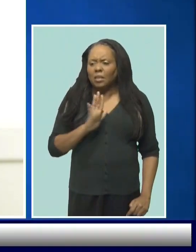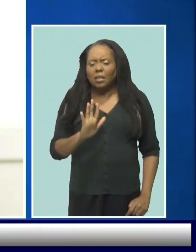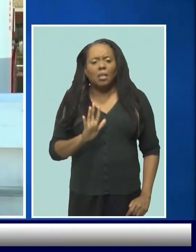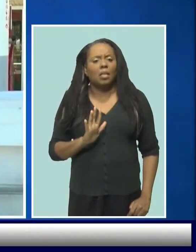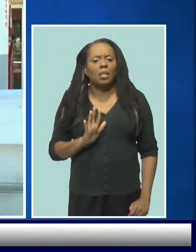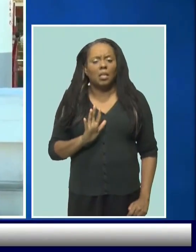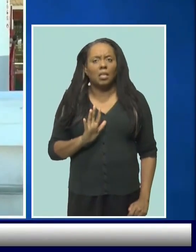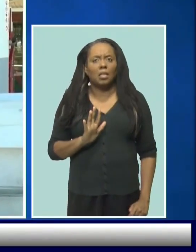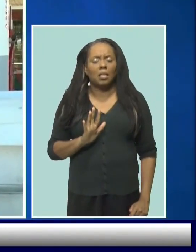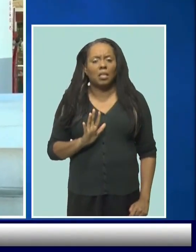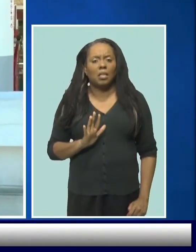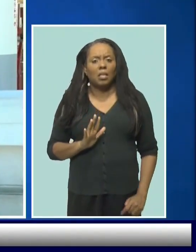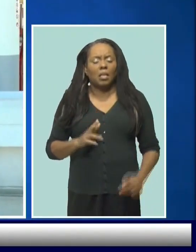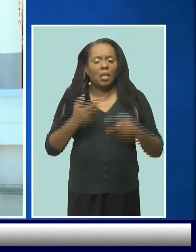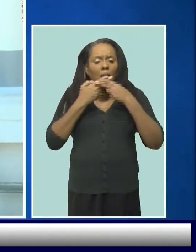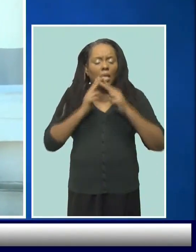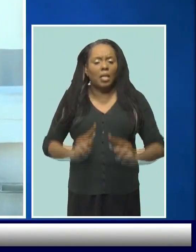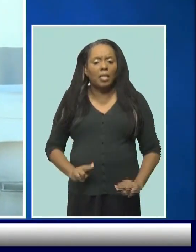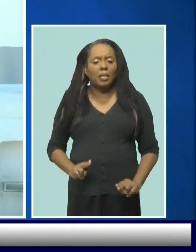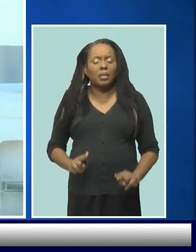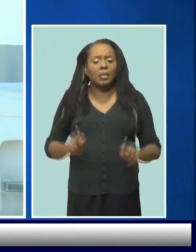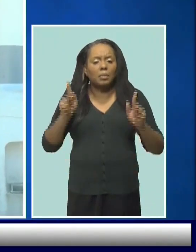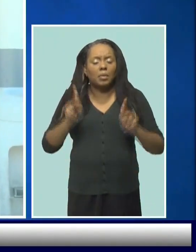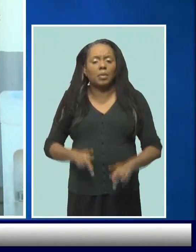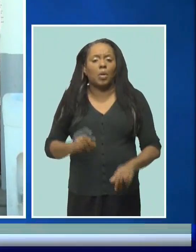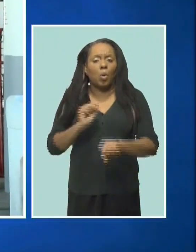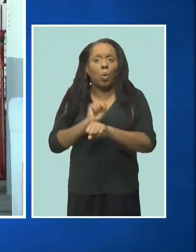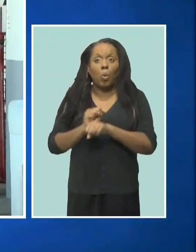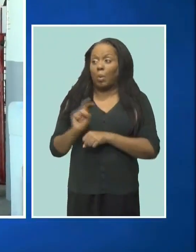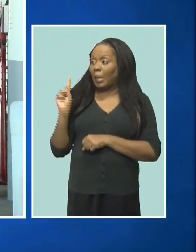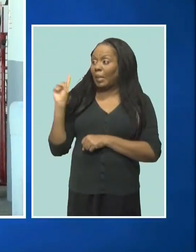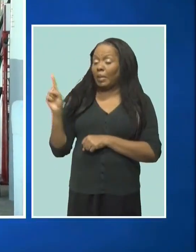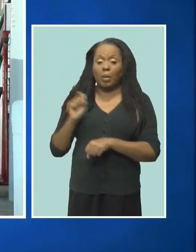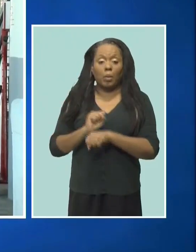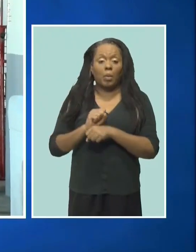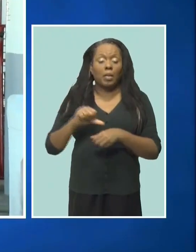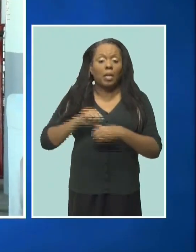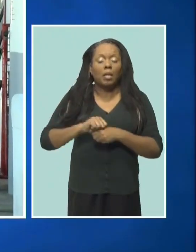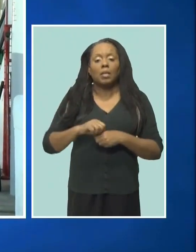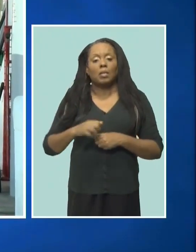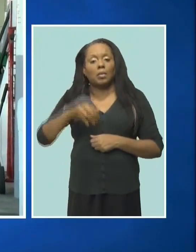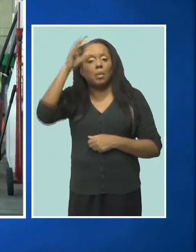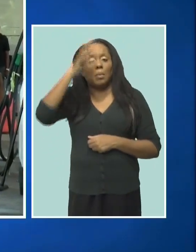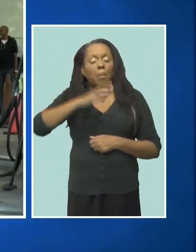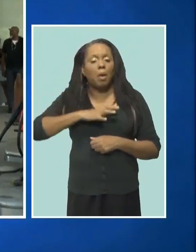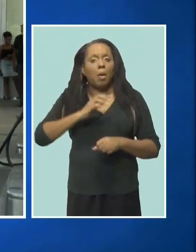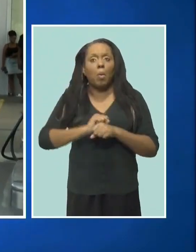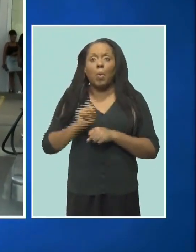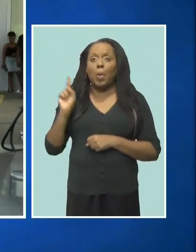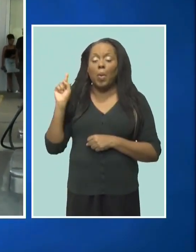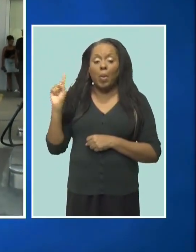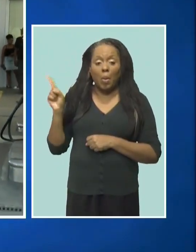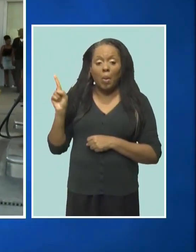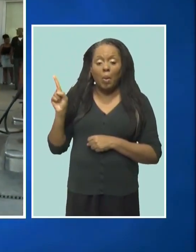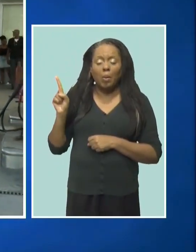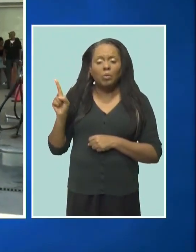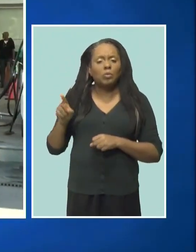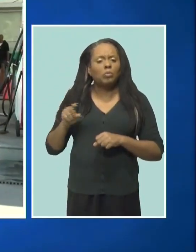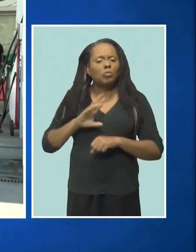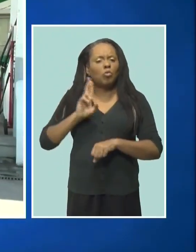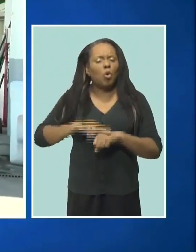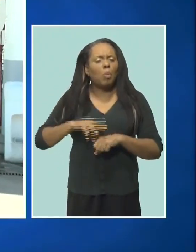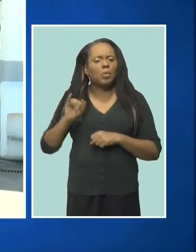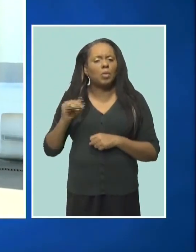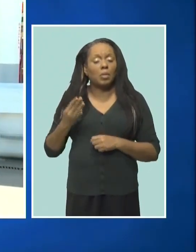that an innocent gas attendant who was just there doing his job is currently at